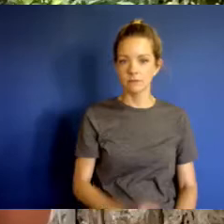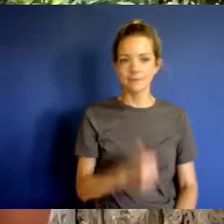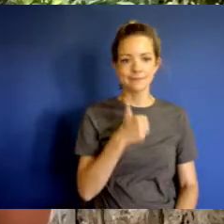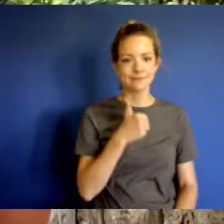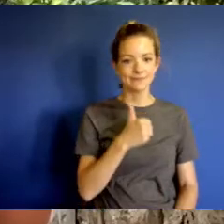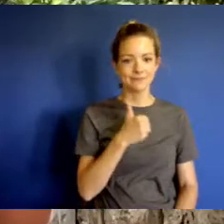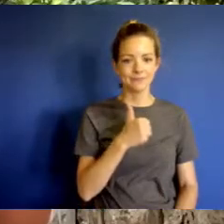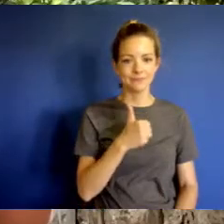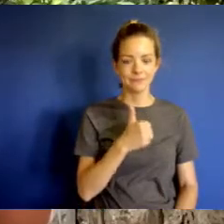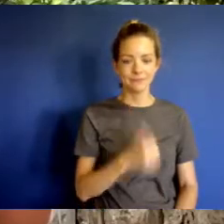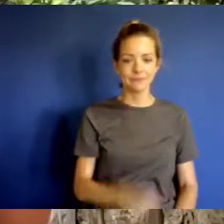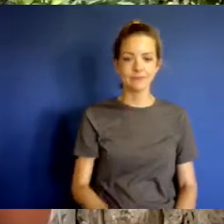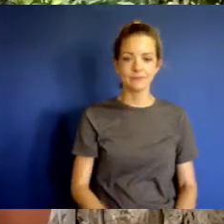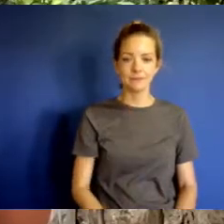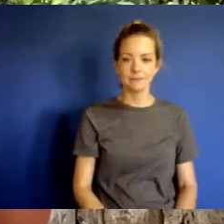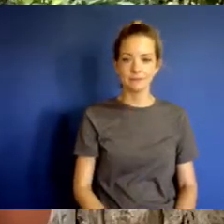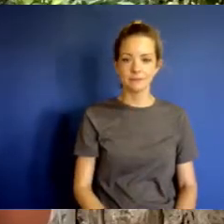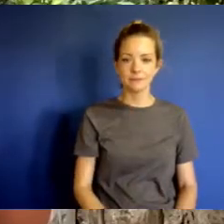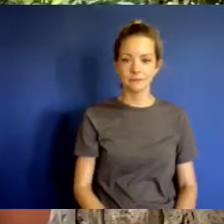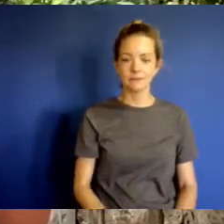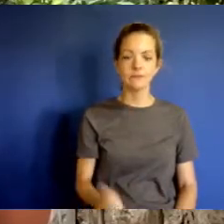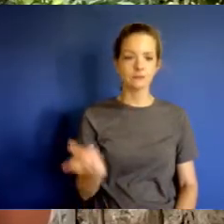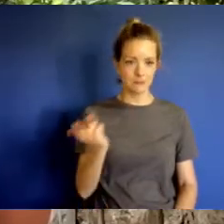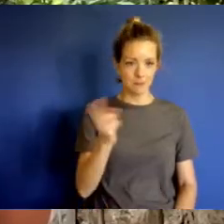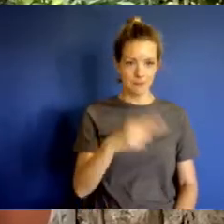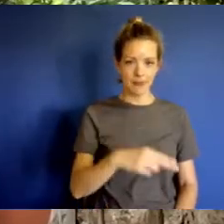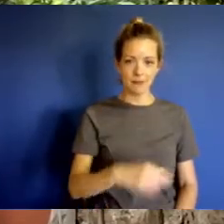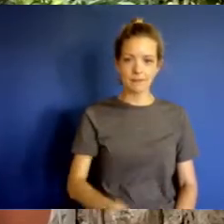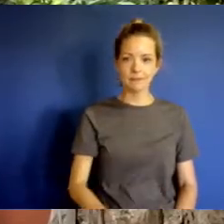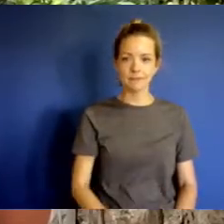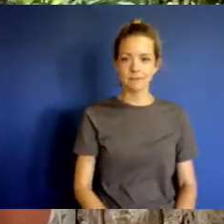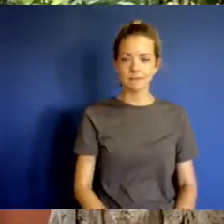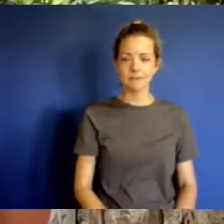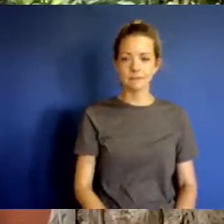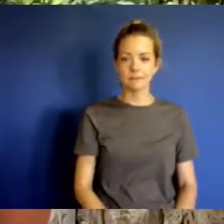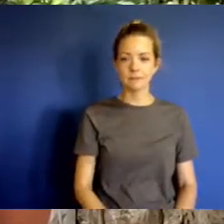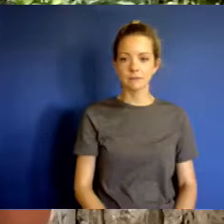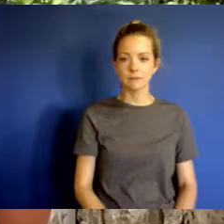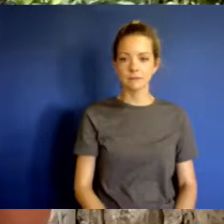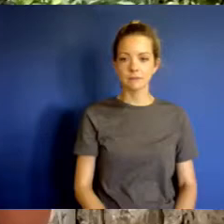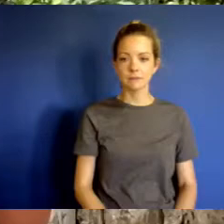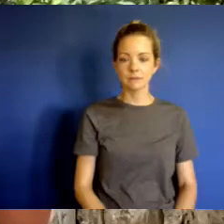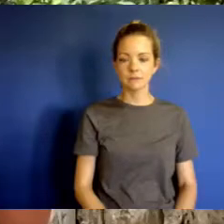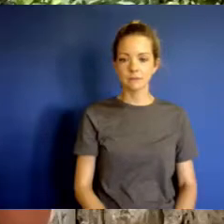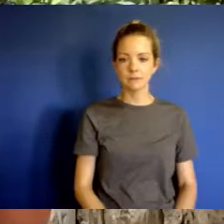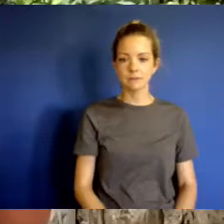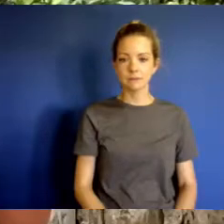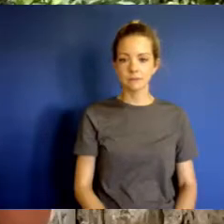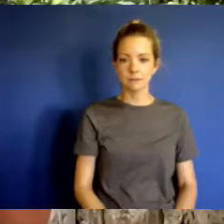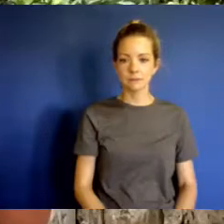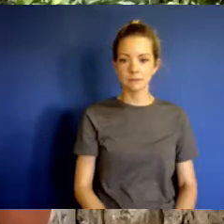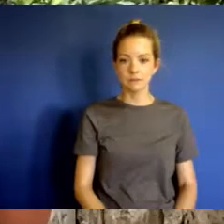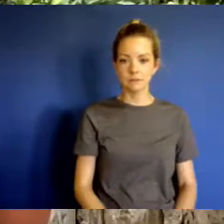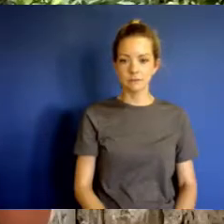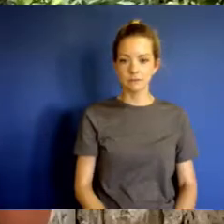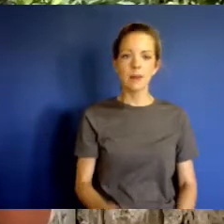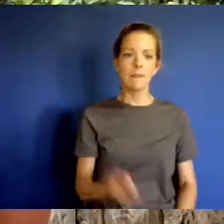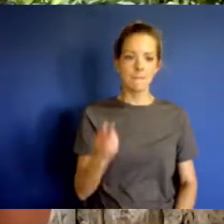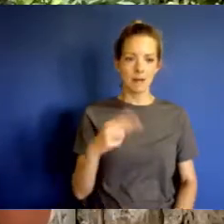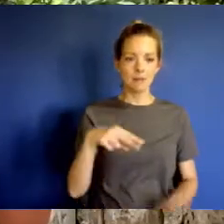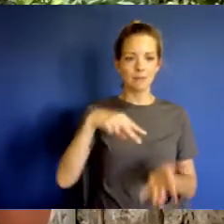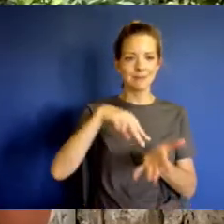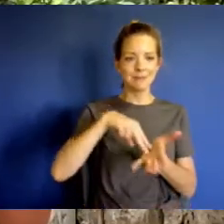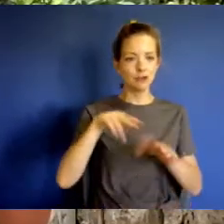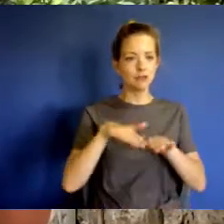Wonderful. Okay, bring the toe over and bring it back in line, back to